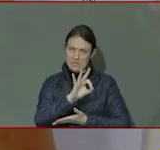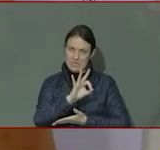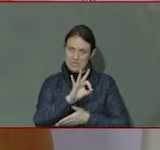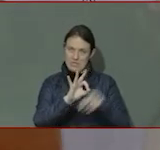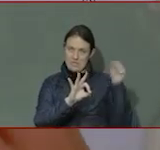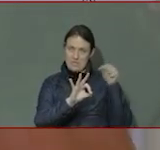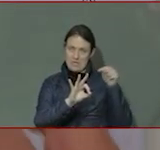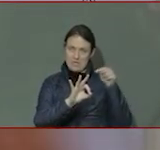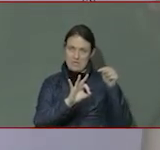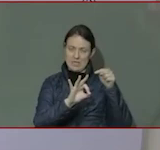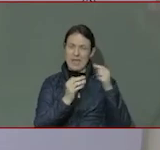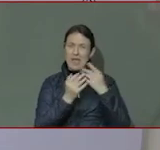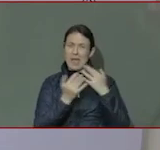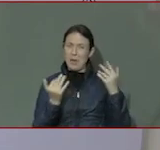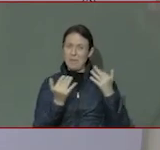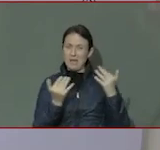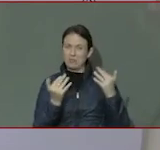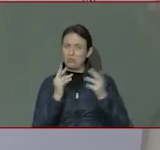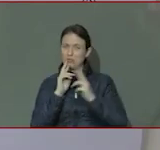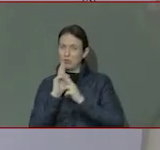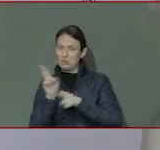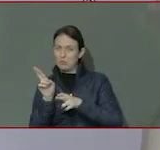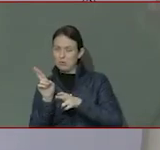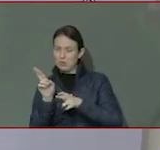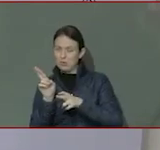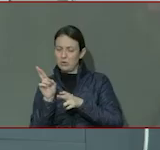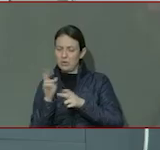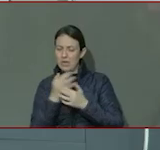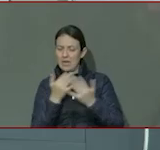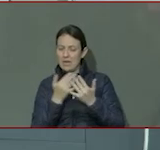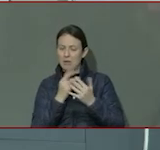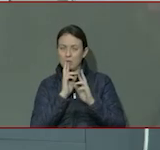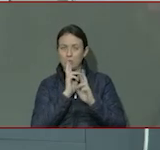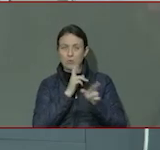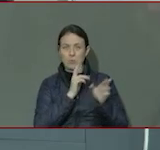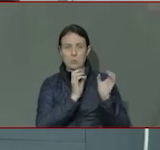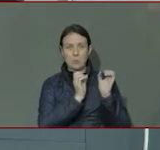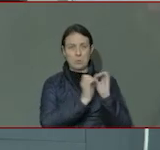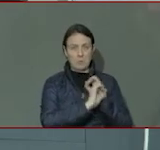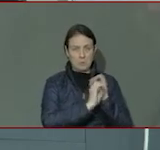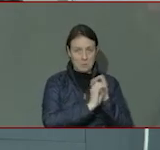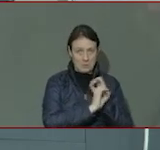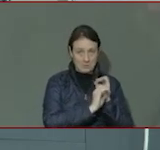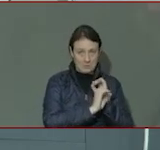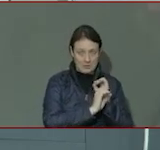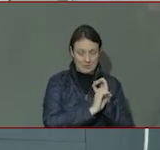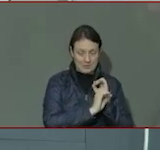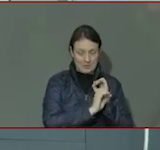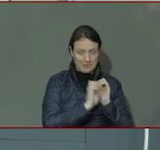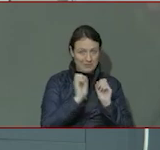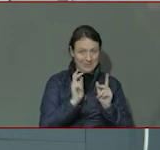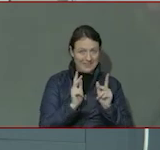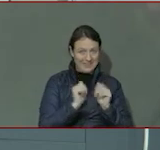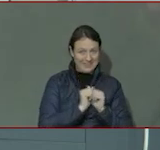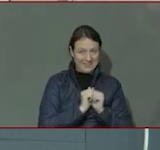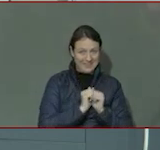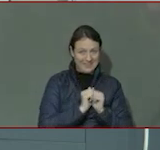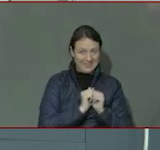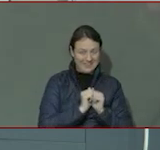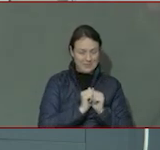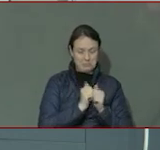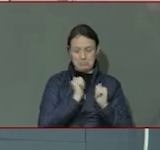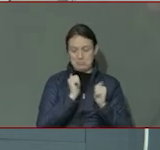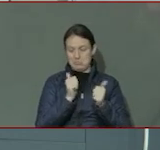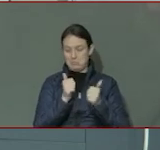0.03 actually reacted? Because then we know how much was left. Happy?